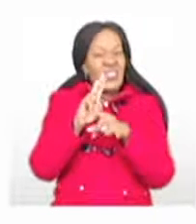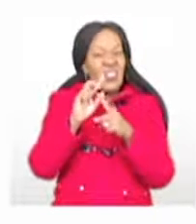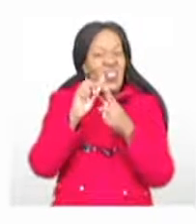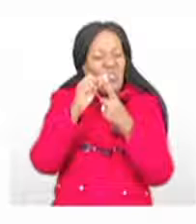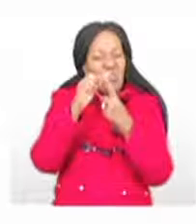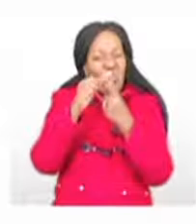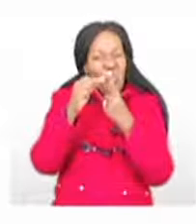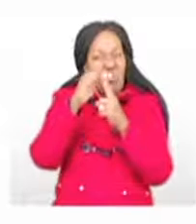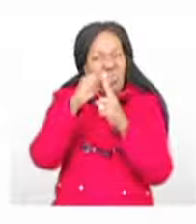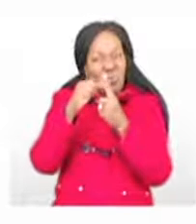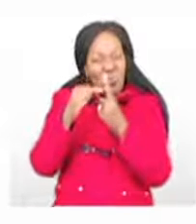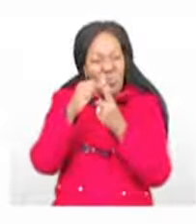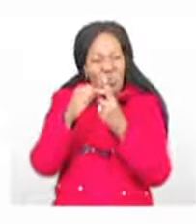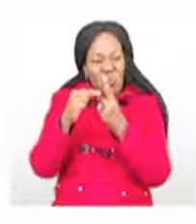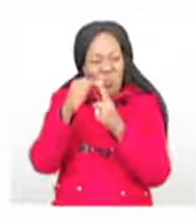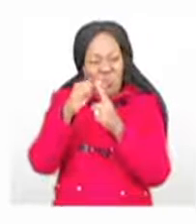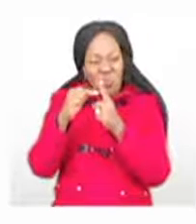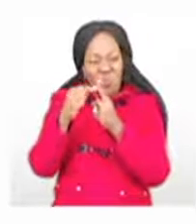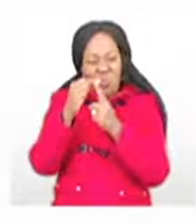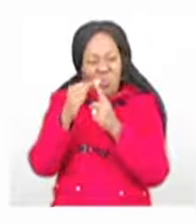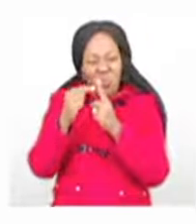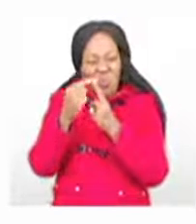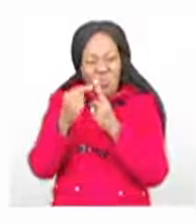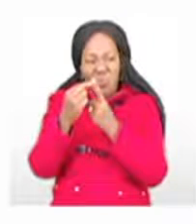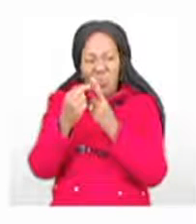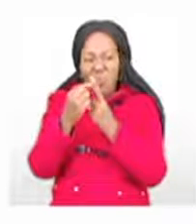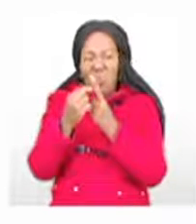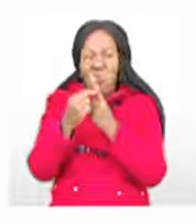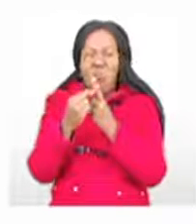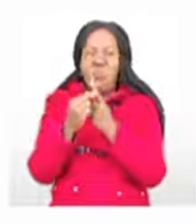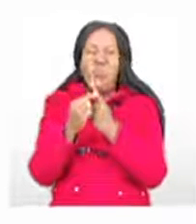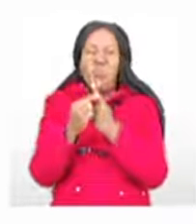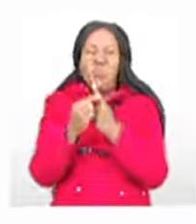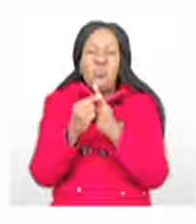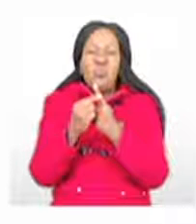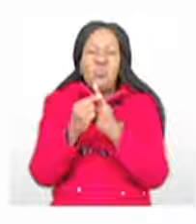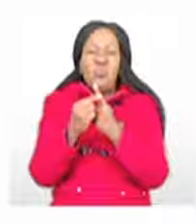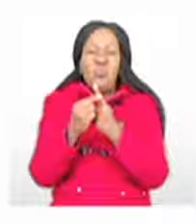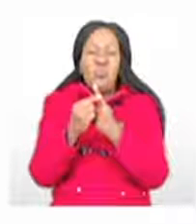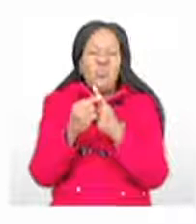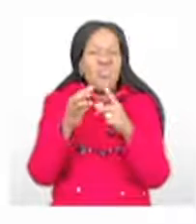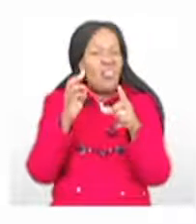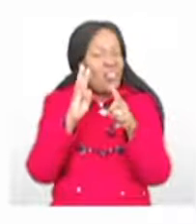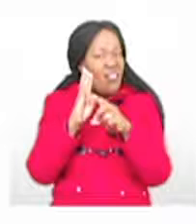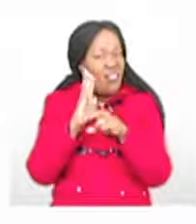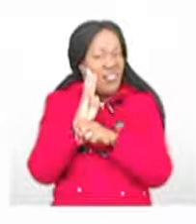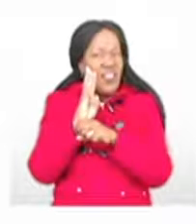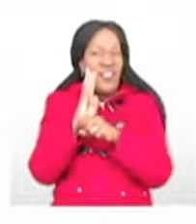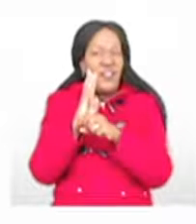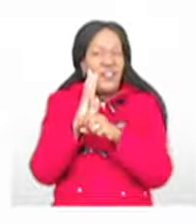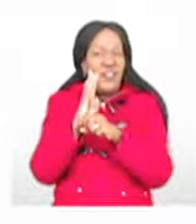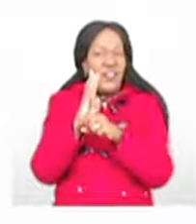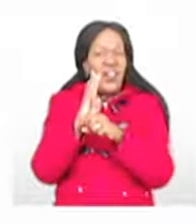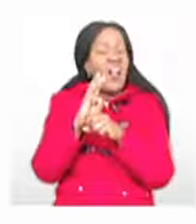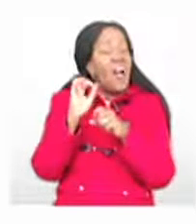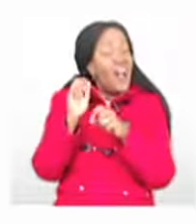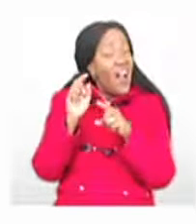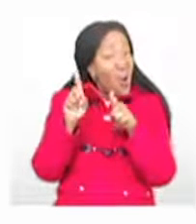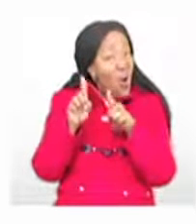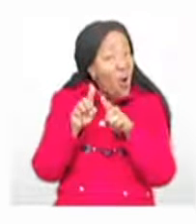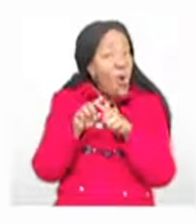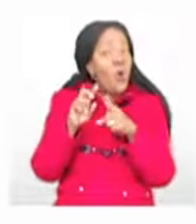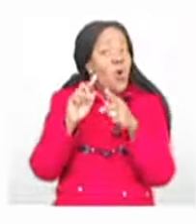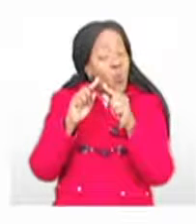some lines on it. It looks like a screw. Let's look at the third one. It also has